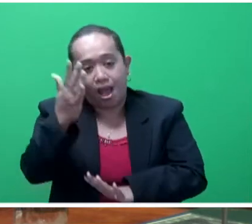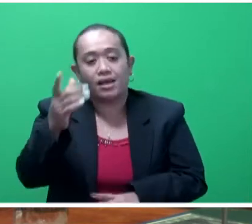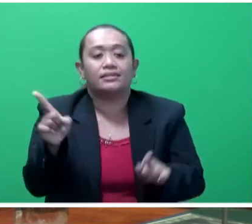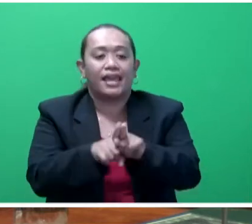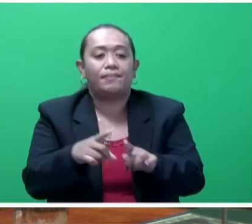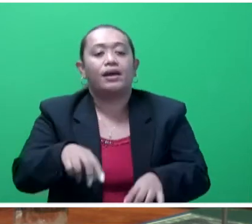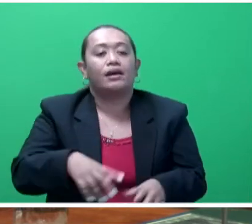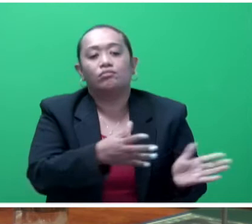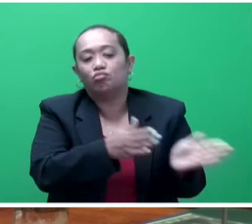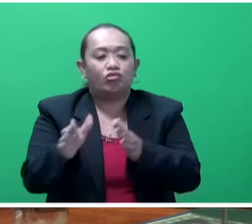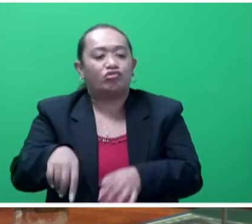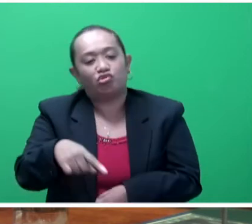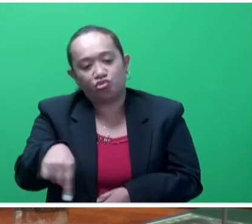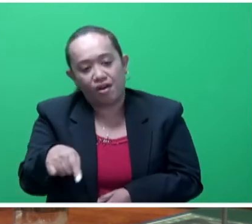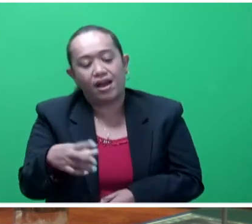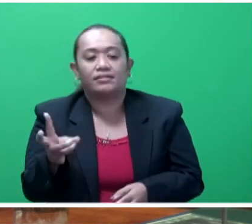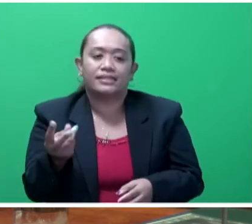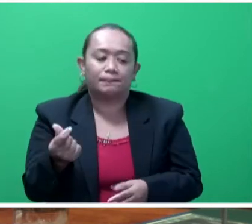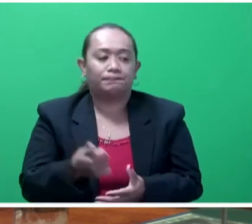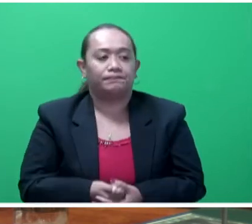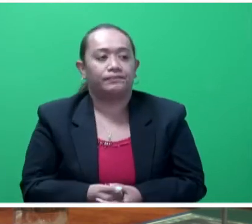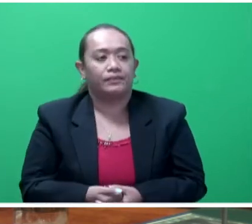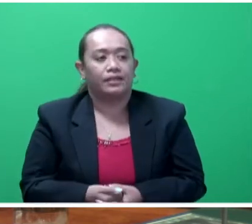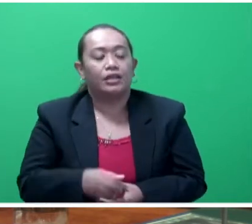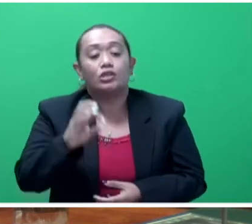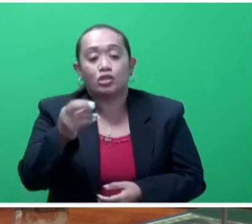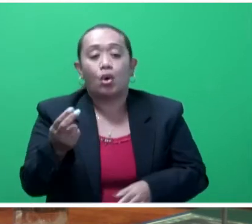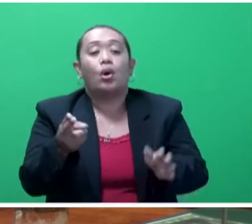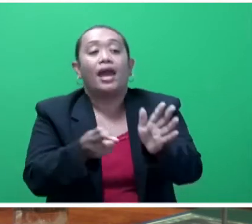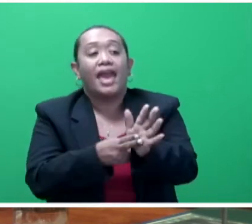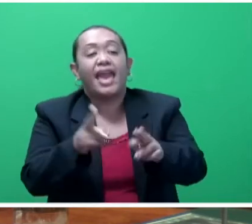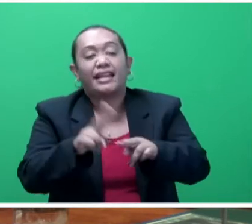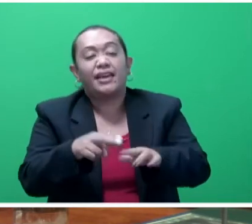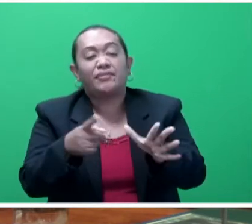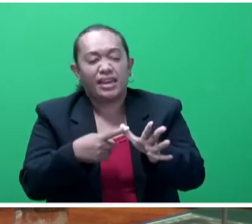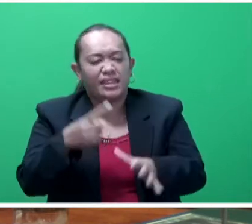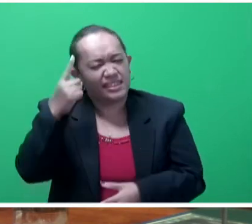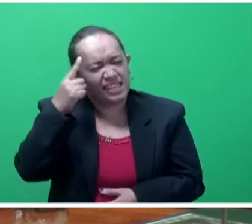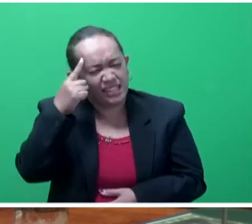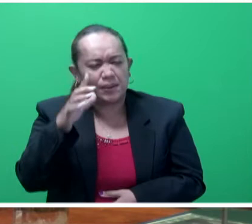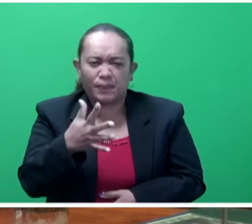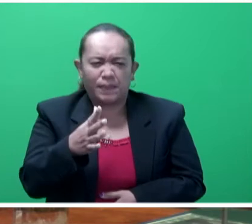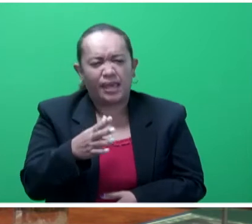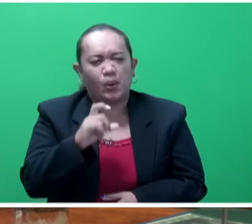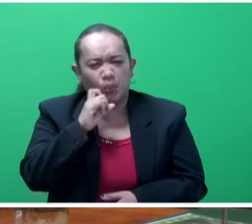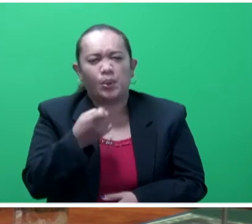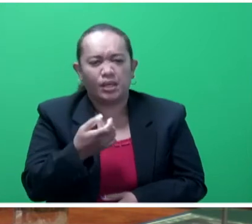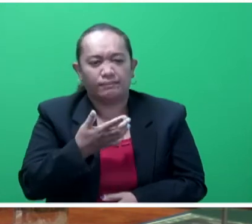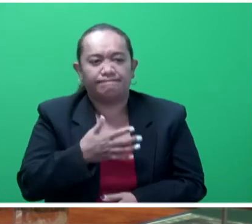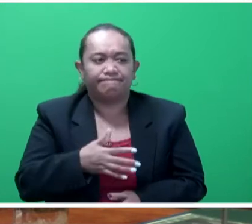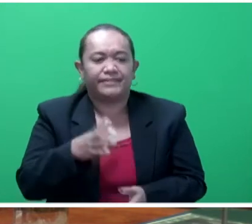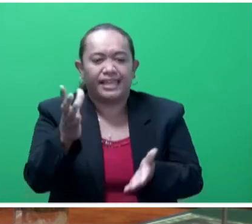NFA is planning to rent a suitable building for the purpose of setting up a temporary fire station for the Navua